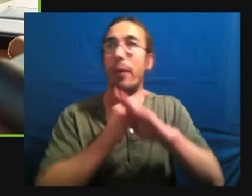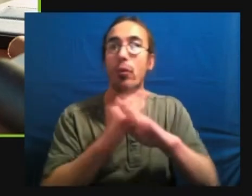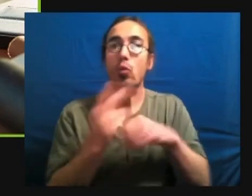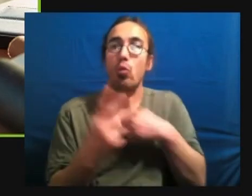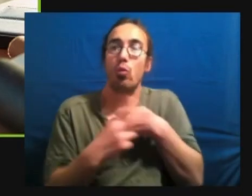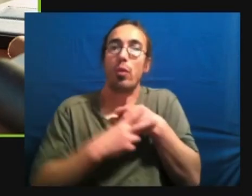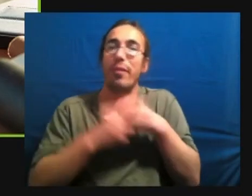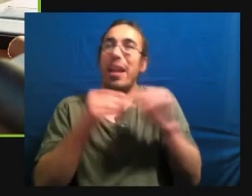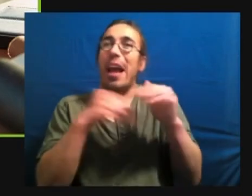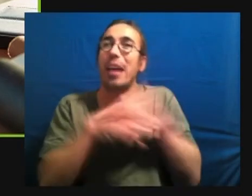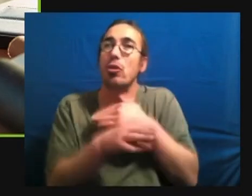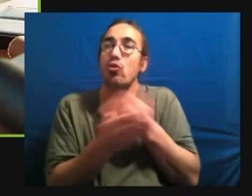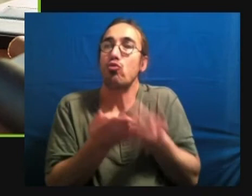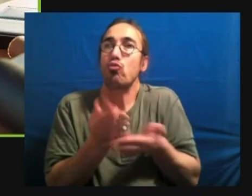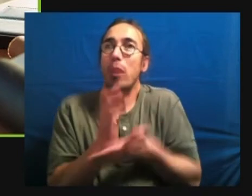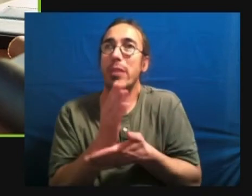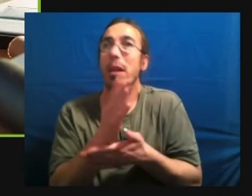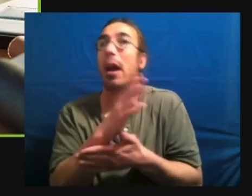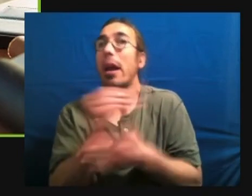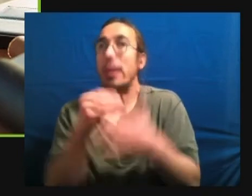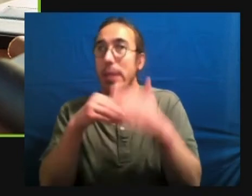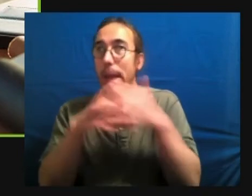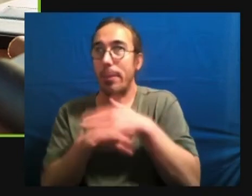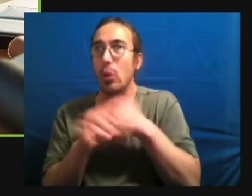rights and accommodations of their friends.